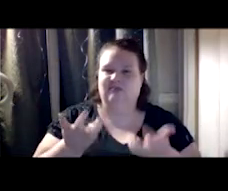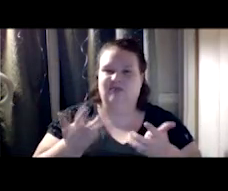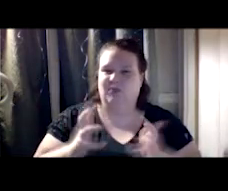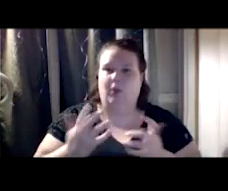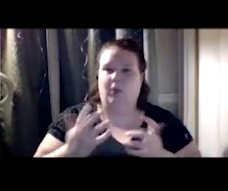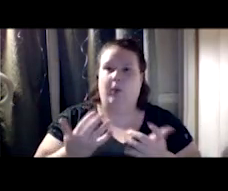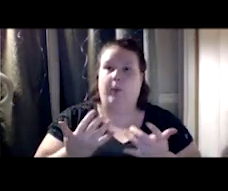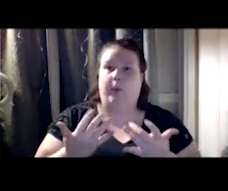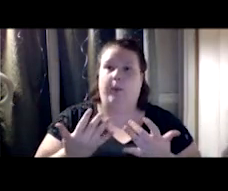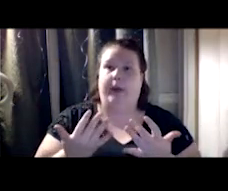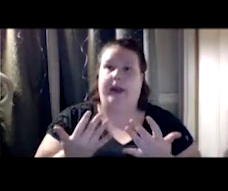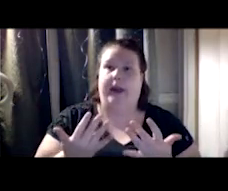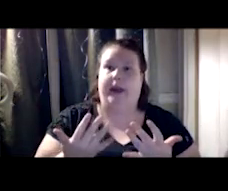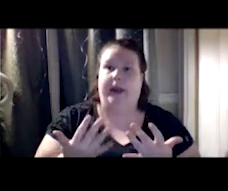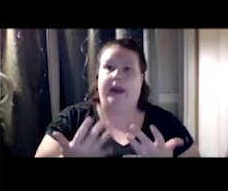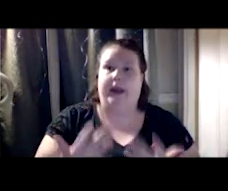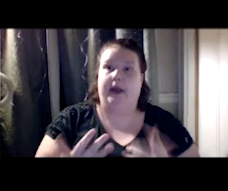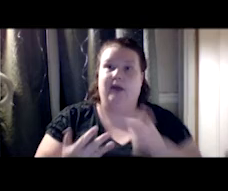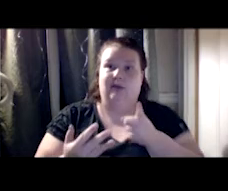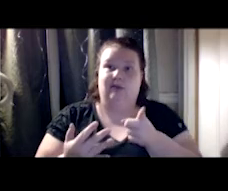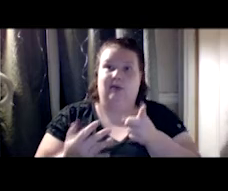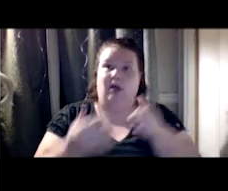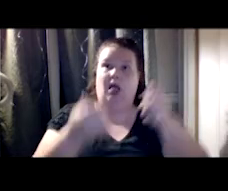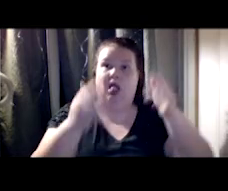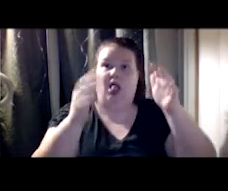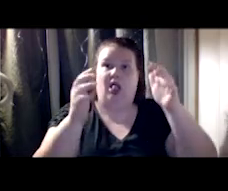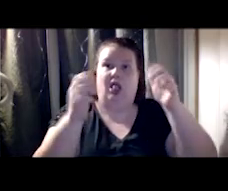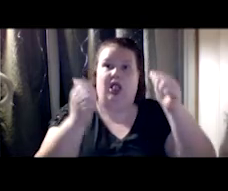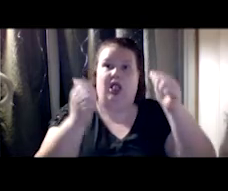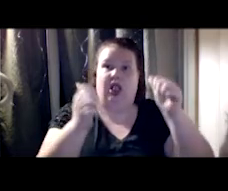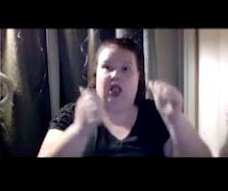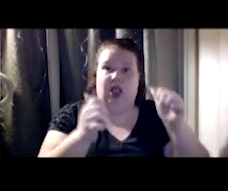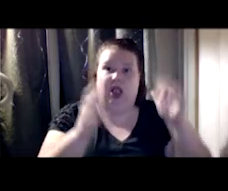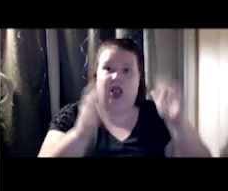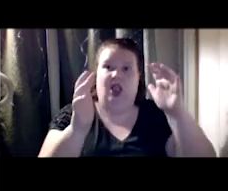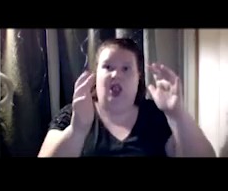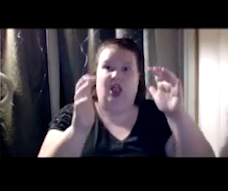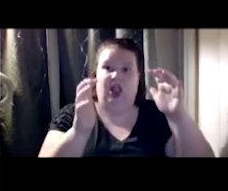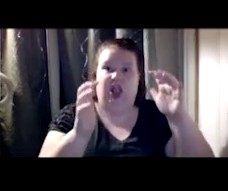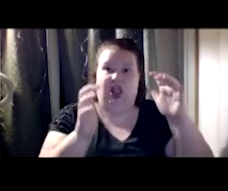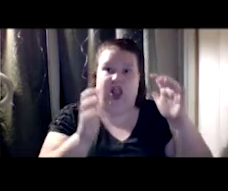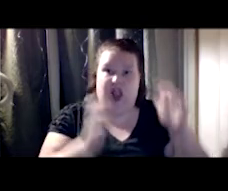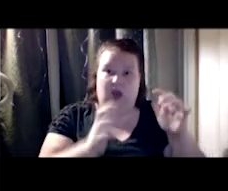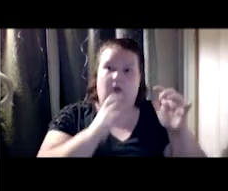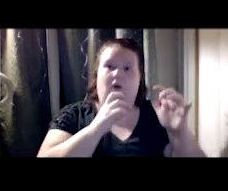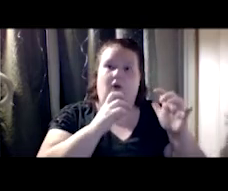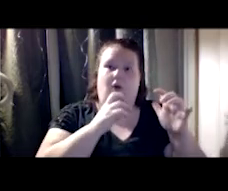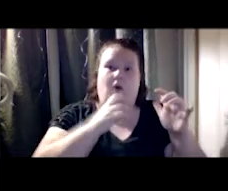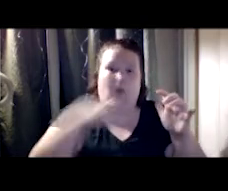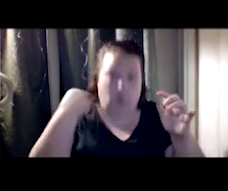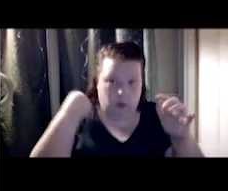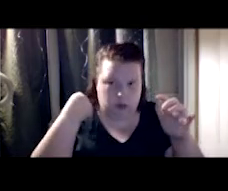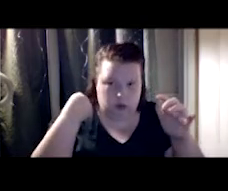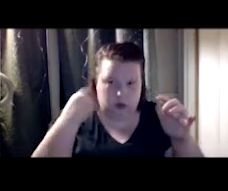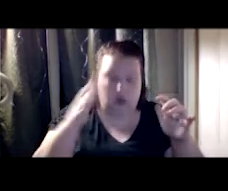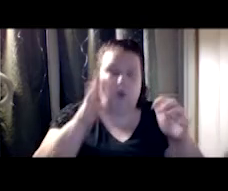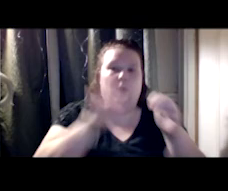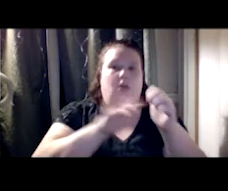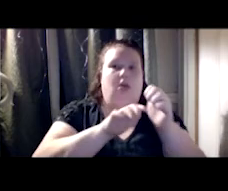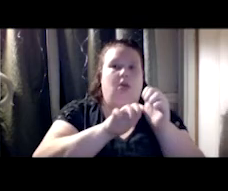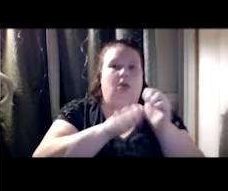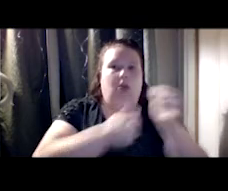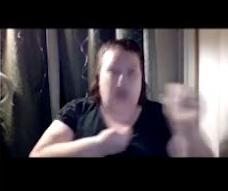the current building is older. Even if we're maintaining, it's still older, which means it's going to even fall even further